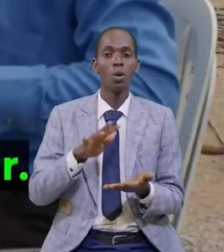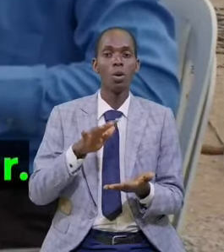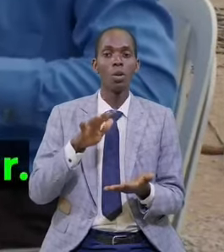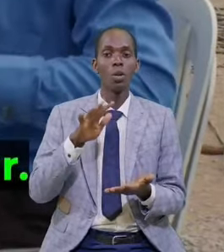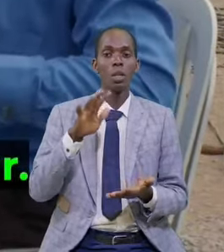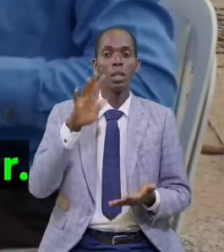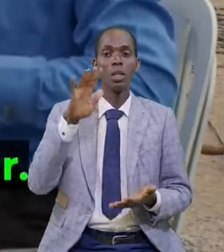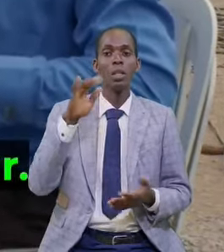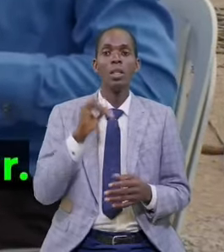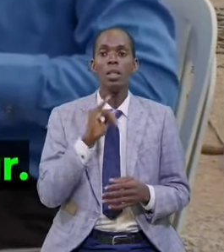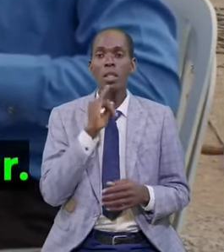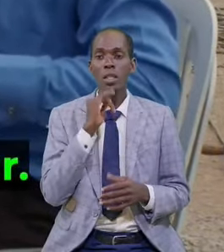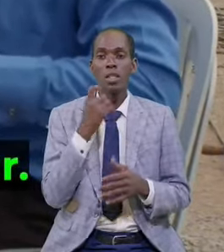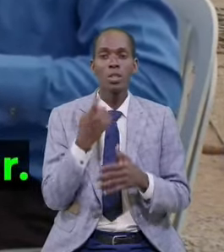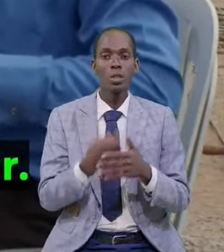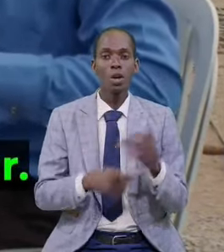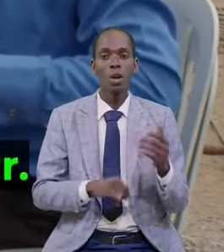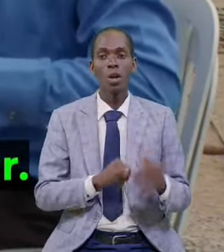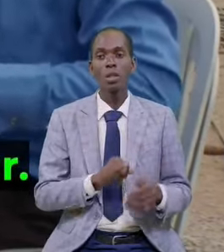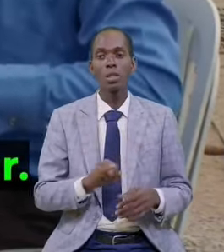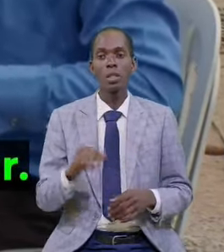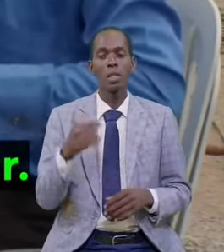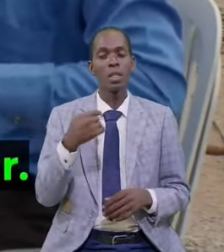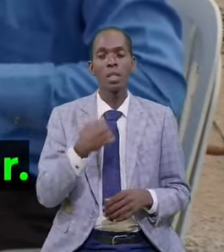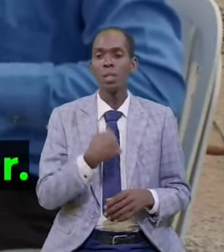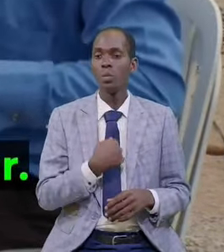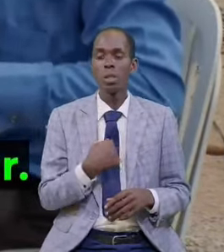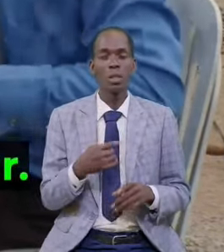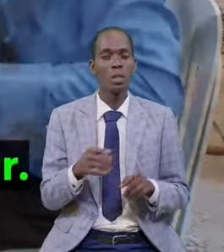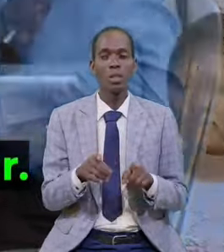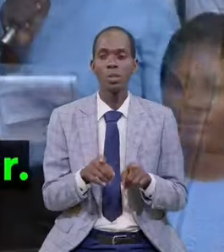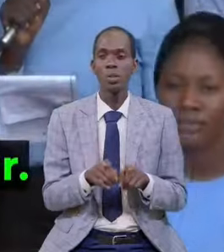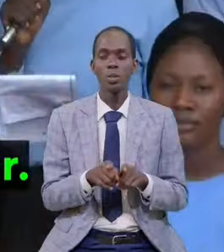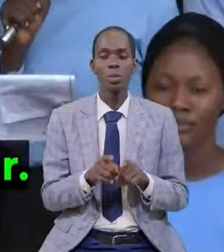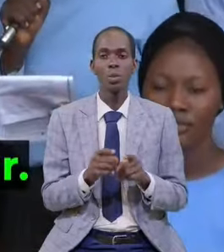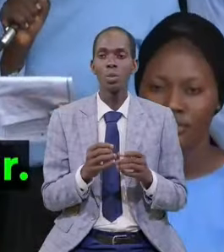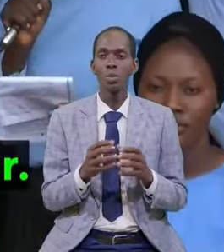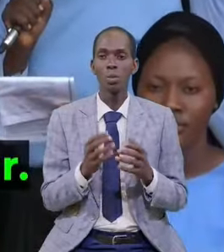empty ising me